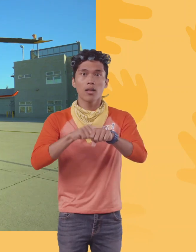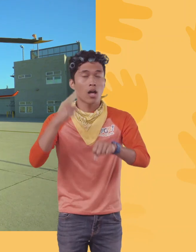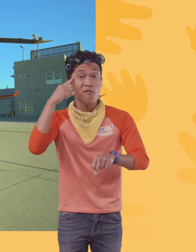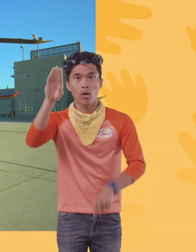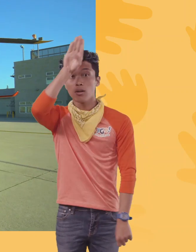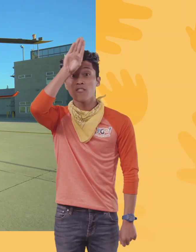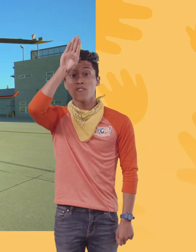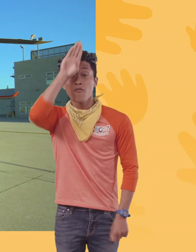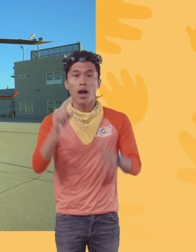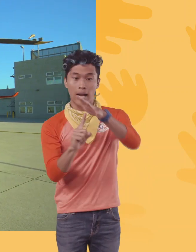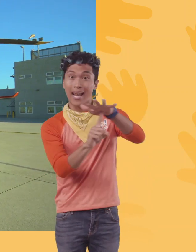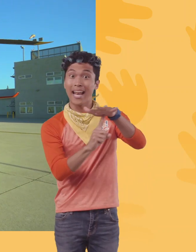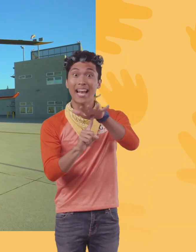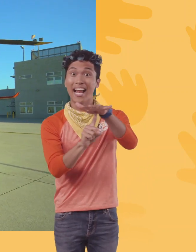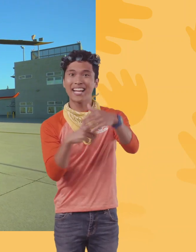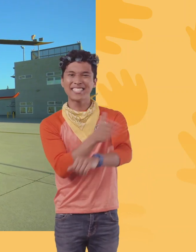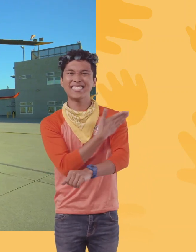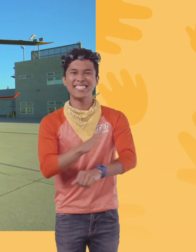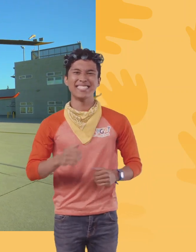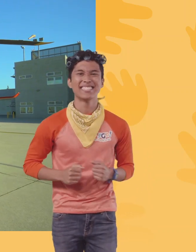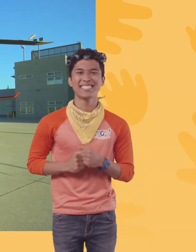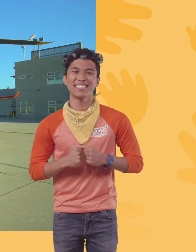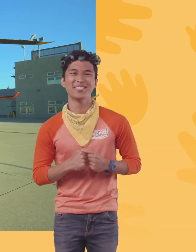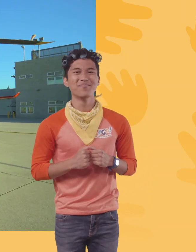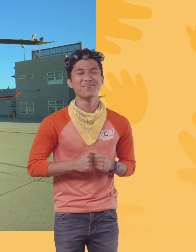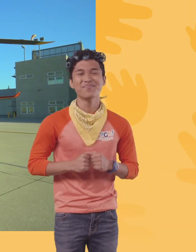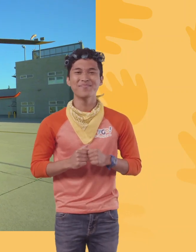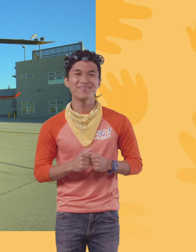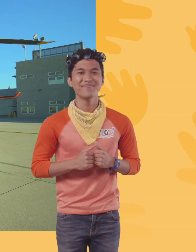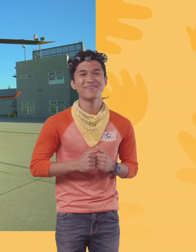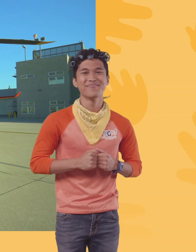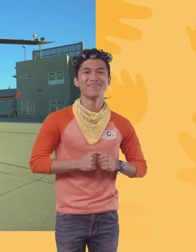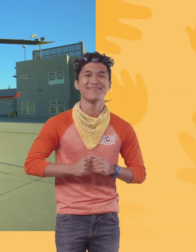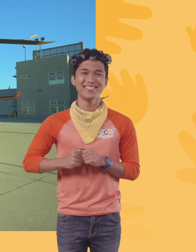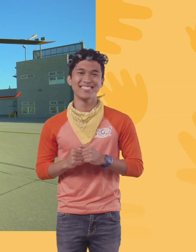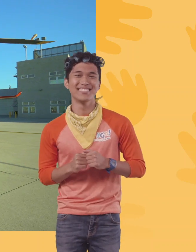Now it's time for the firefighting helicopter song.